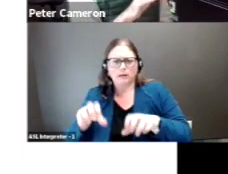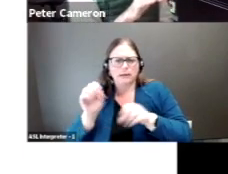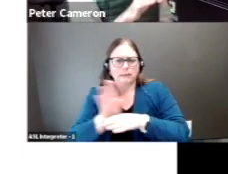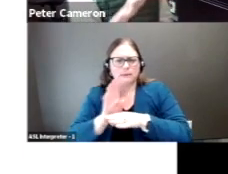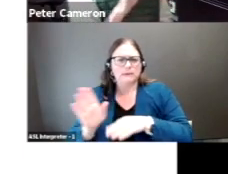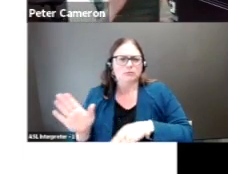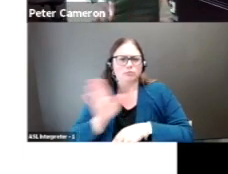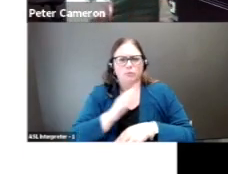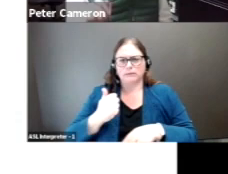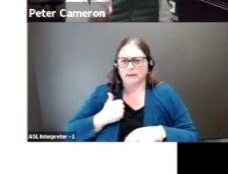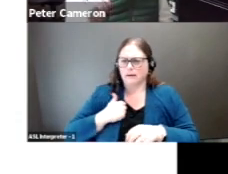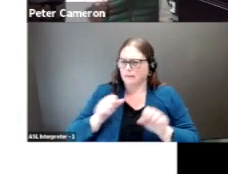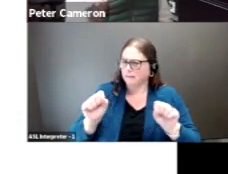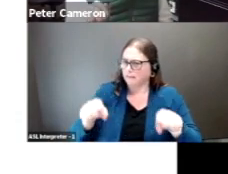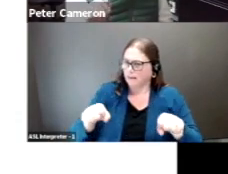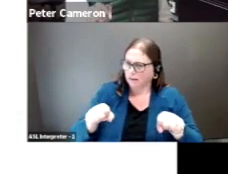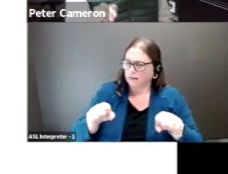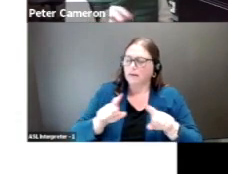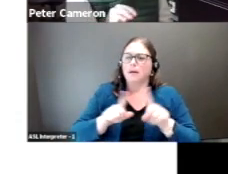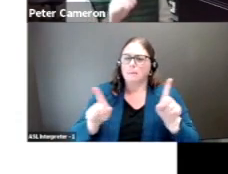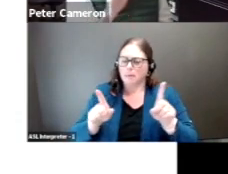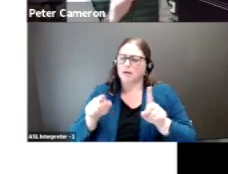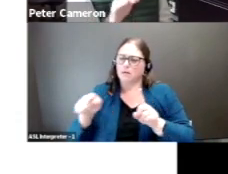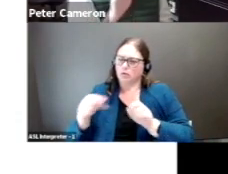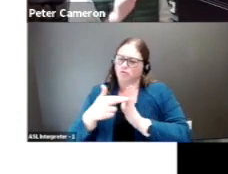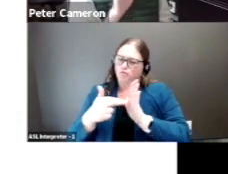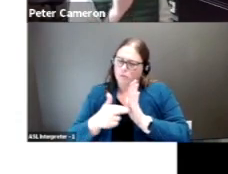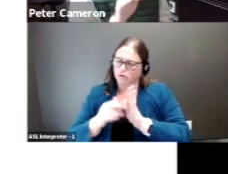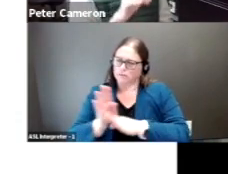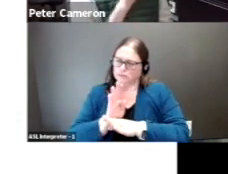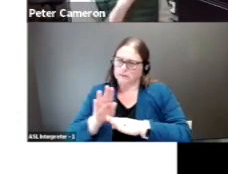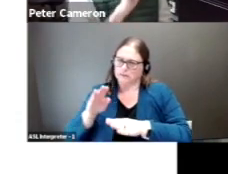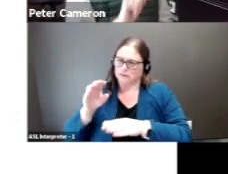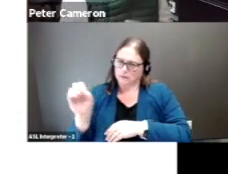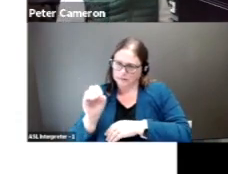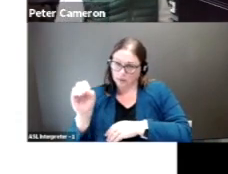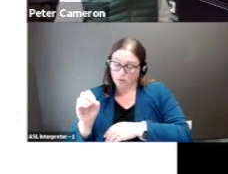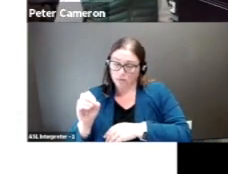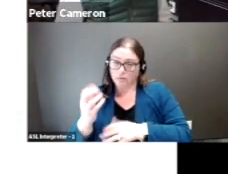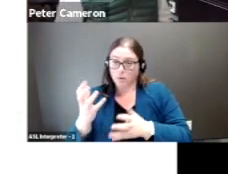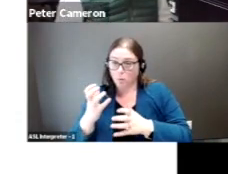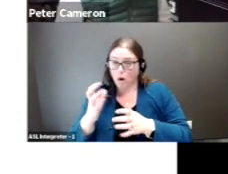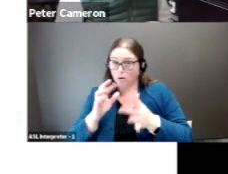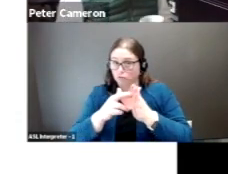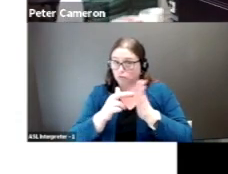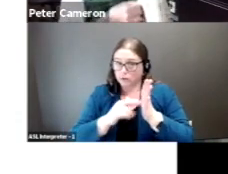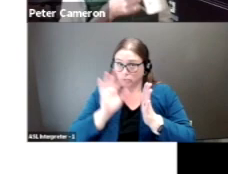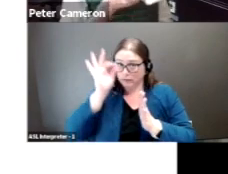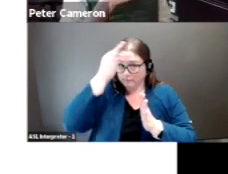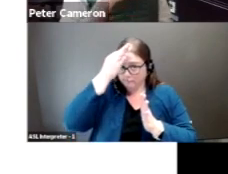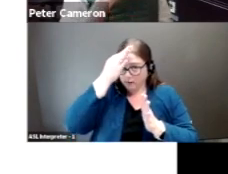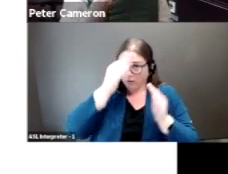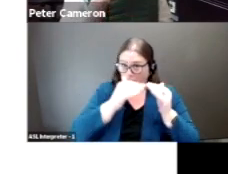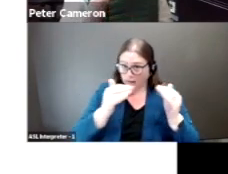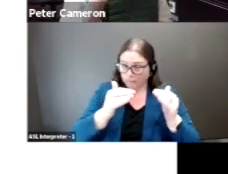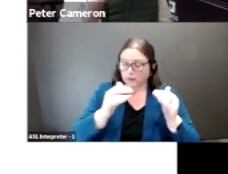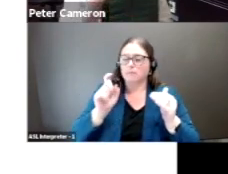but you would then register in Ontario. But if you want to register federally, you have to be in 2 provinces.